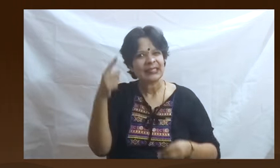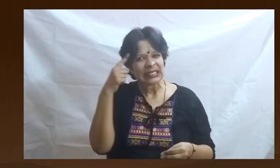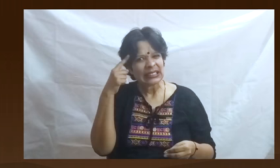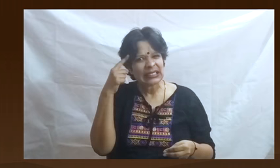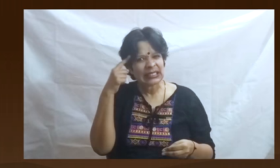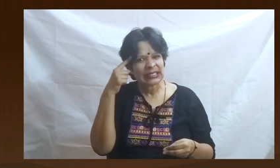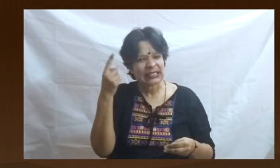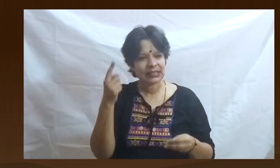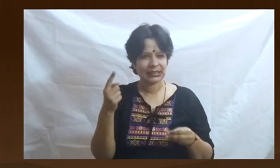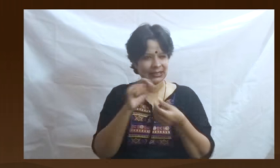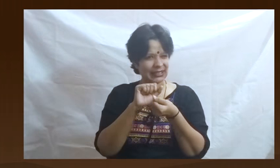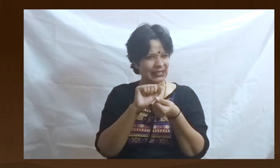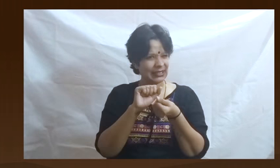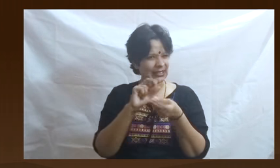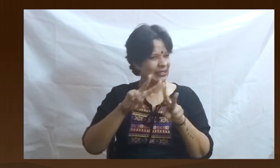her daily slumbers.